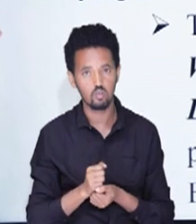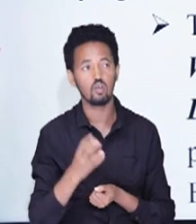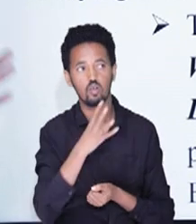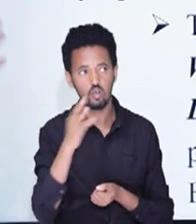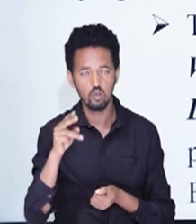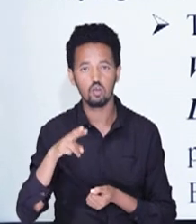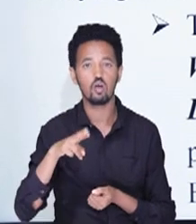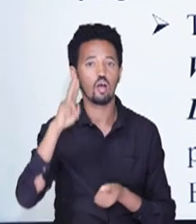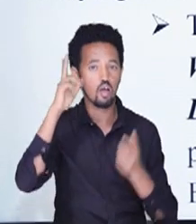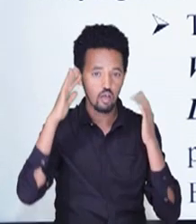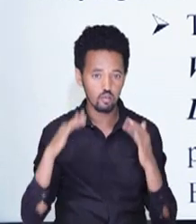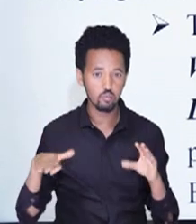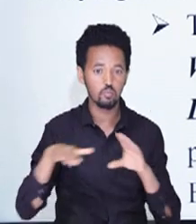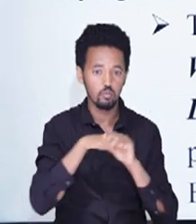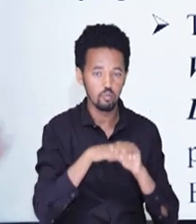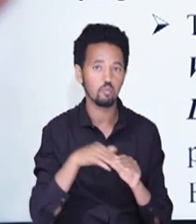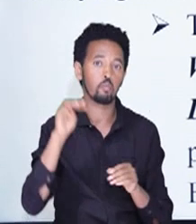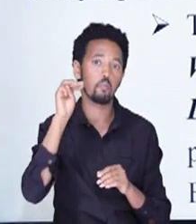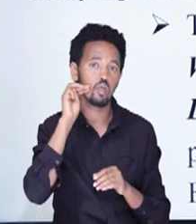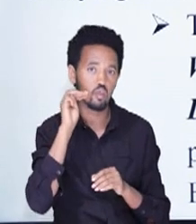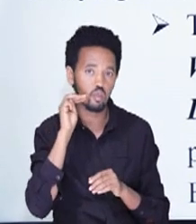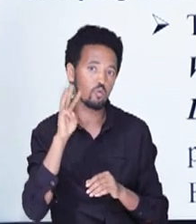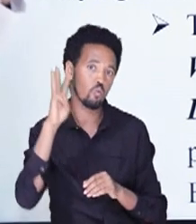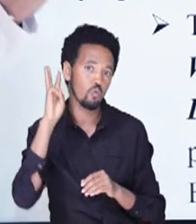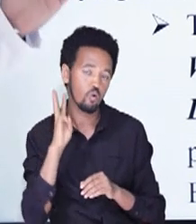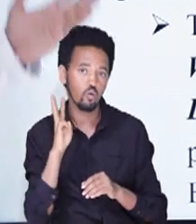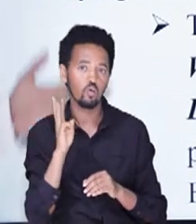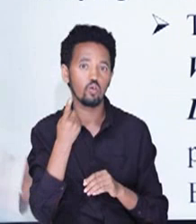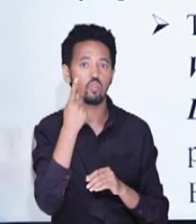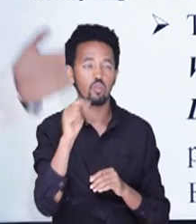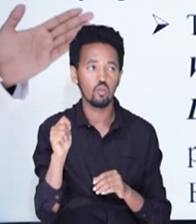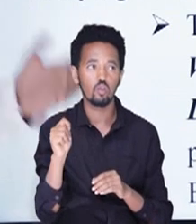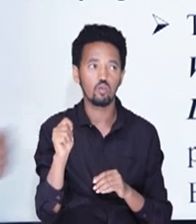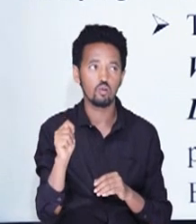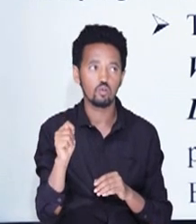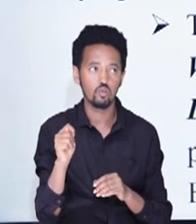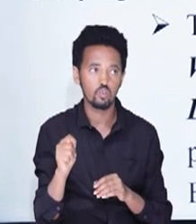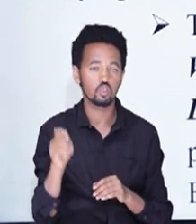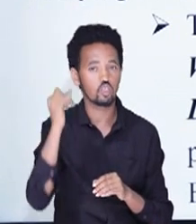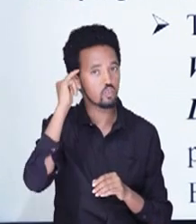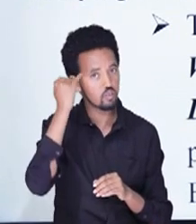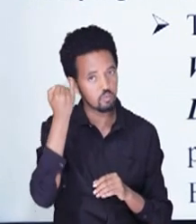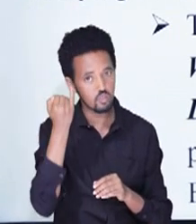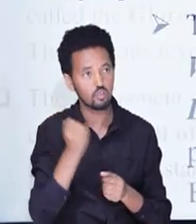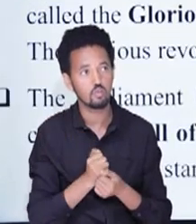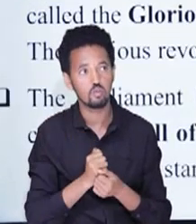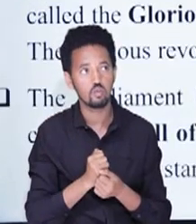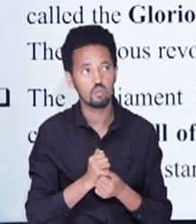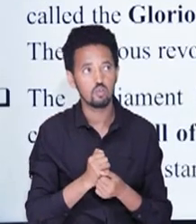and the husband of Mary. Mary was the daughter of James.